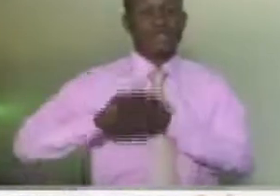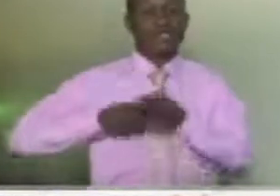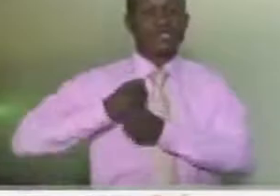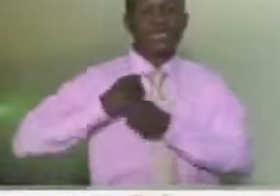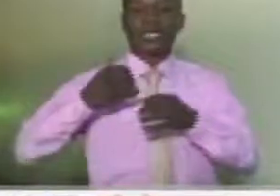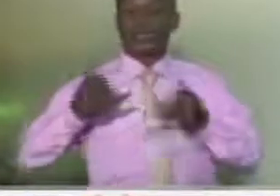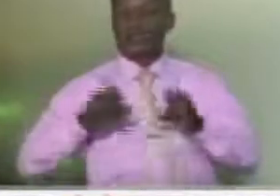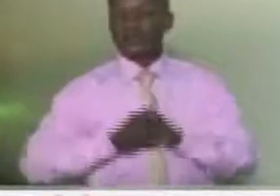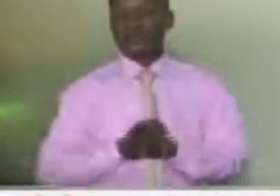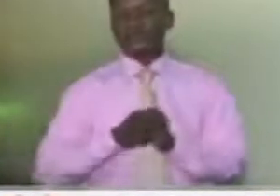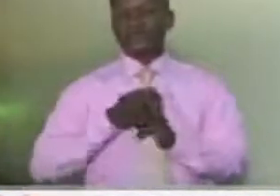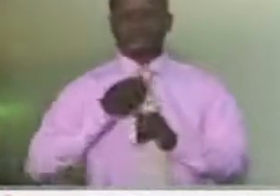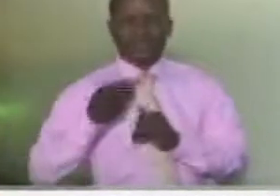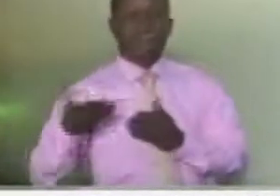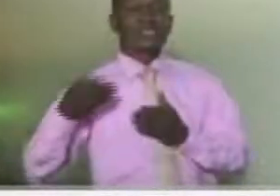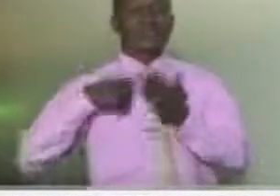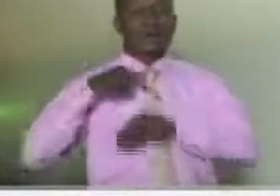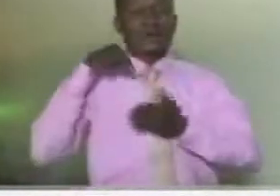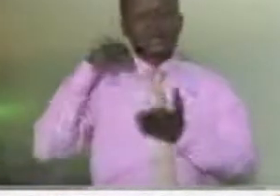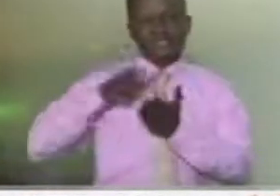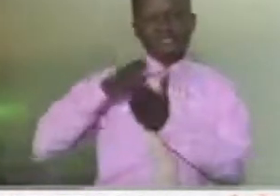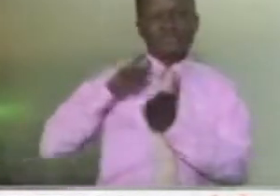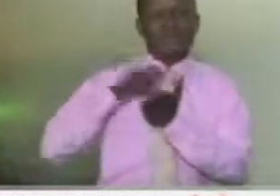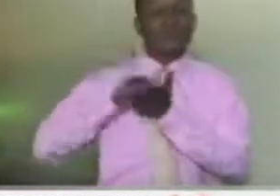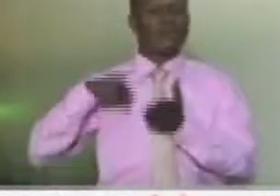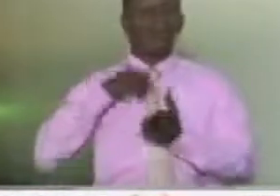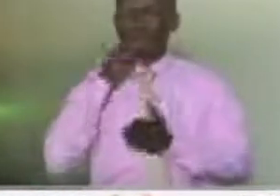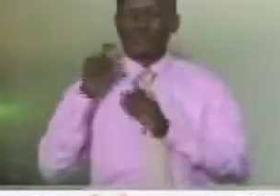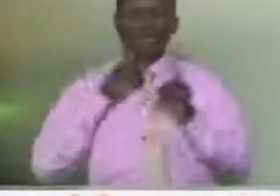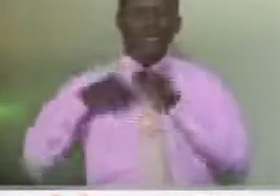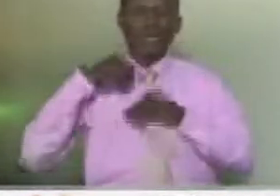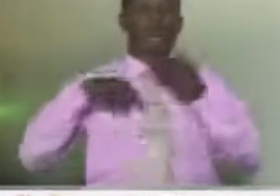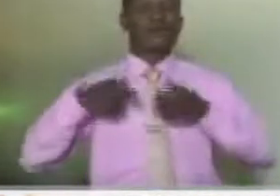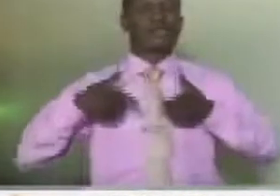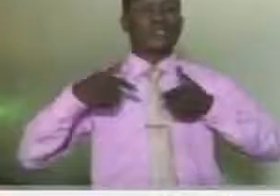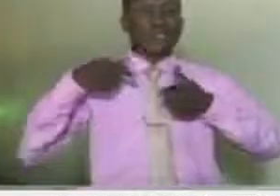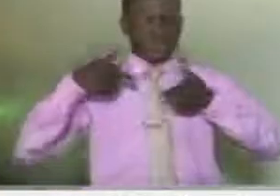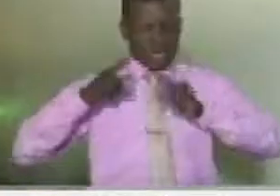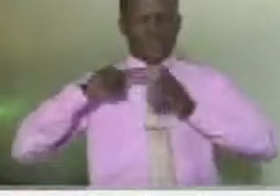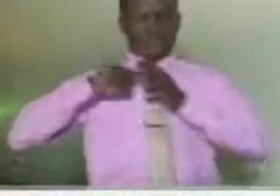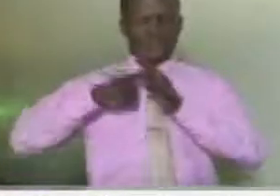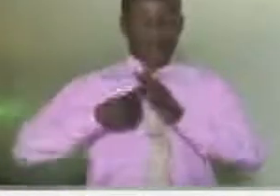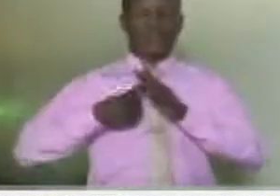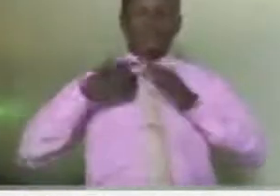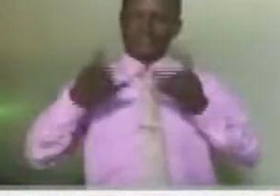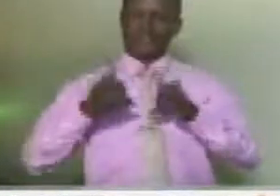few things about this bill that you're not talking about tonight. Let's get started. Thank you so much,